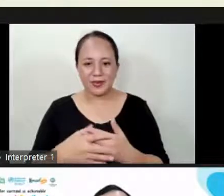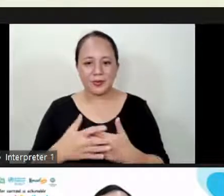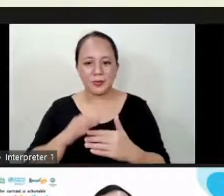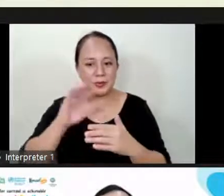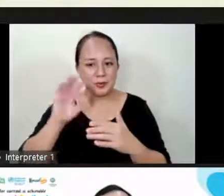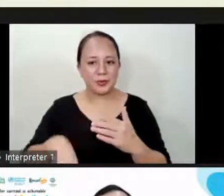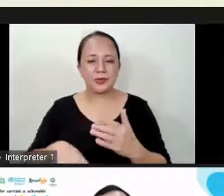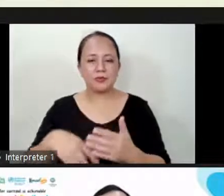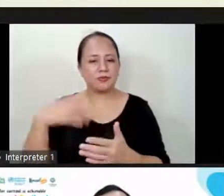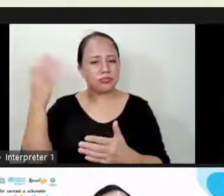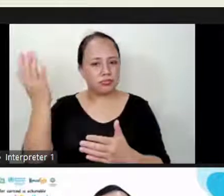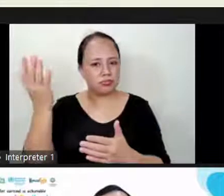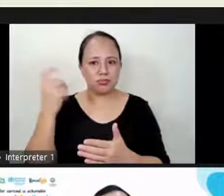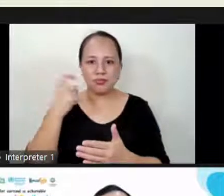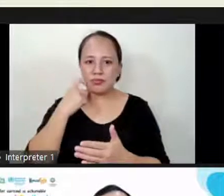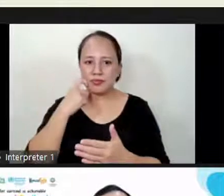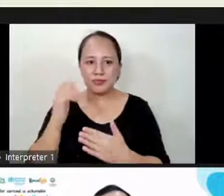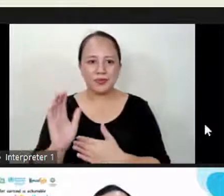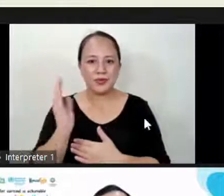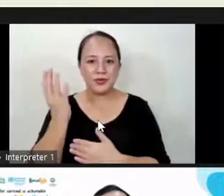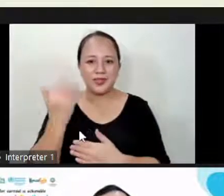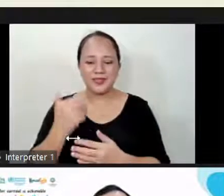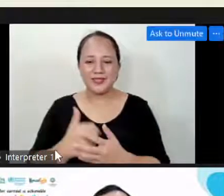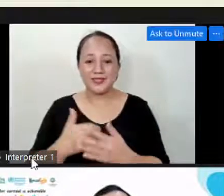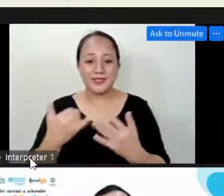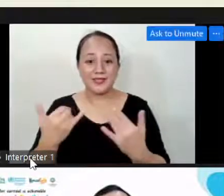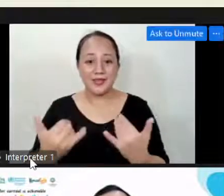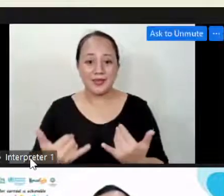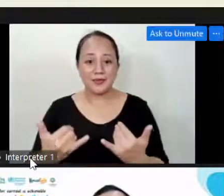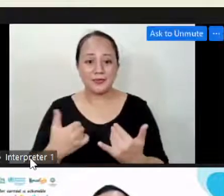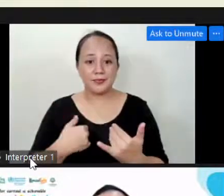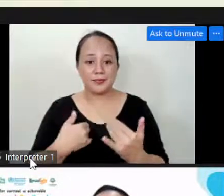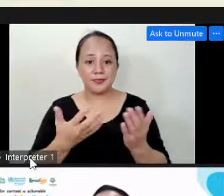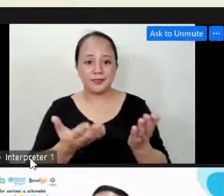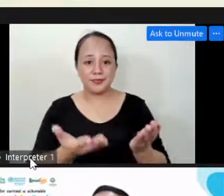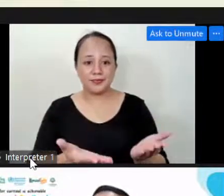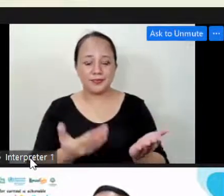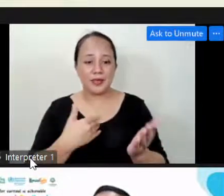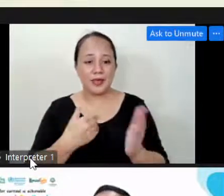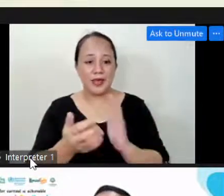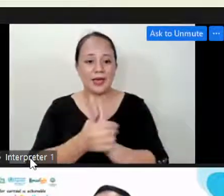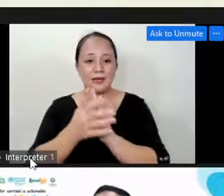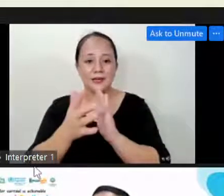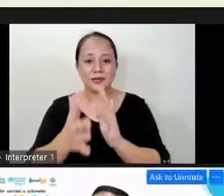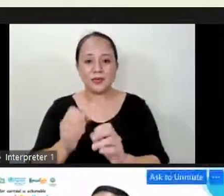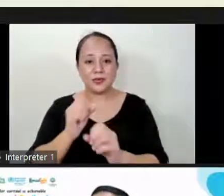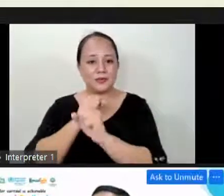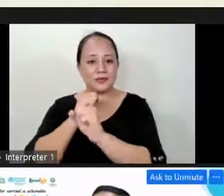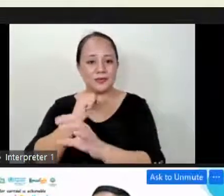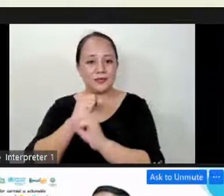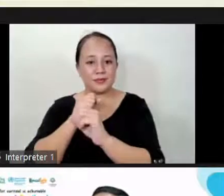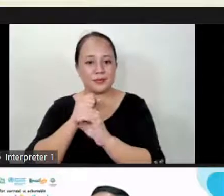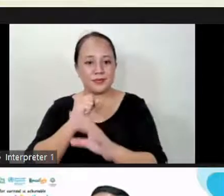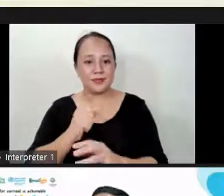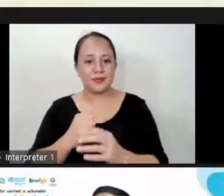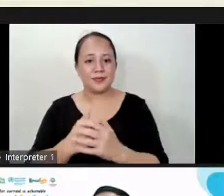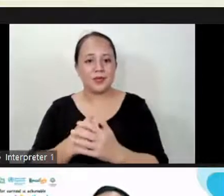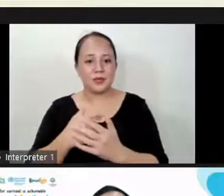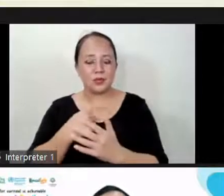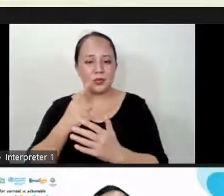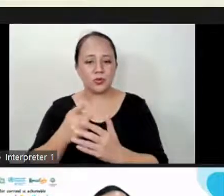of speeches this morning, we now will give the floor to experts and advocates to